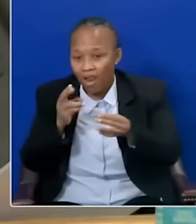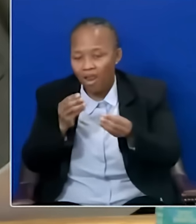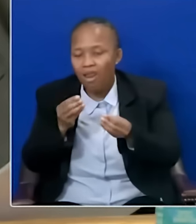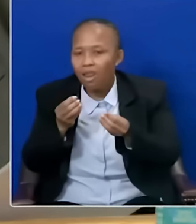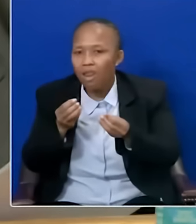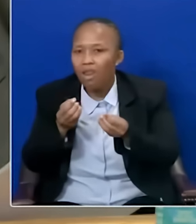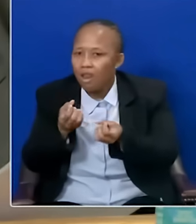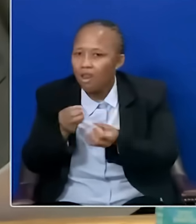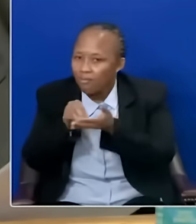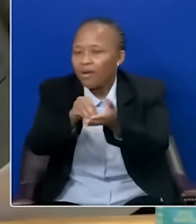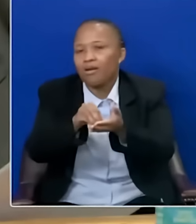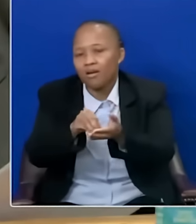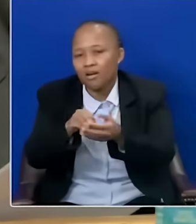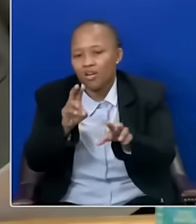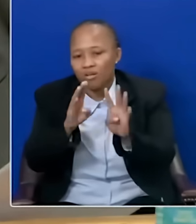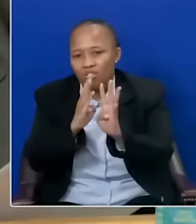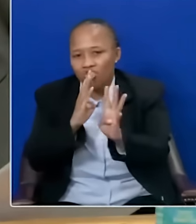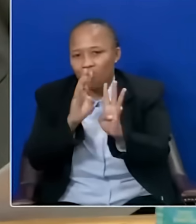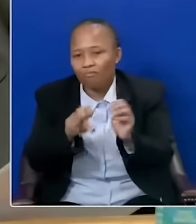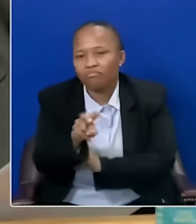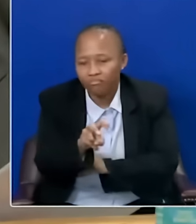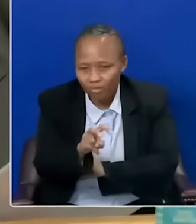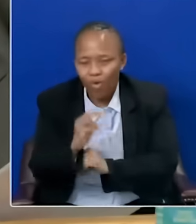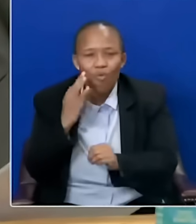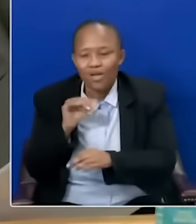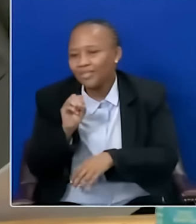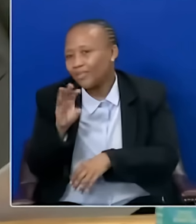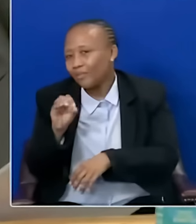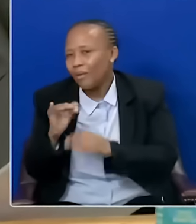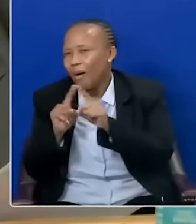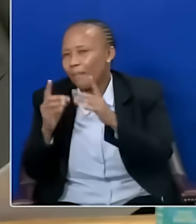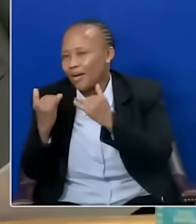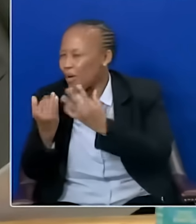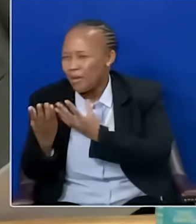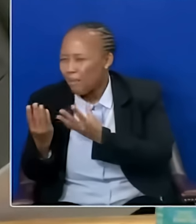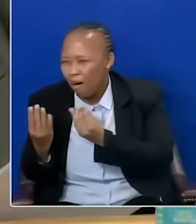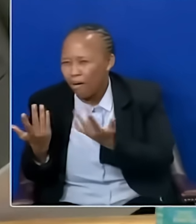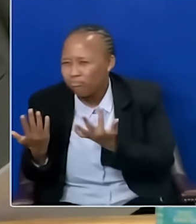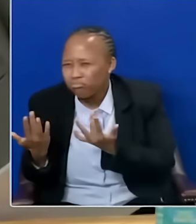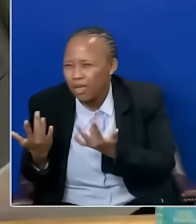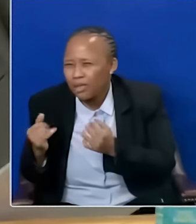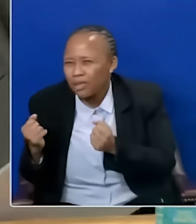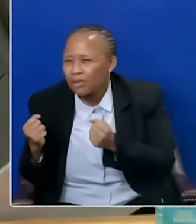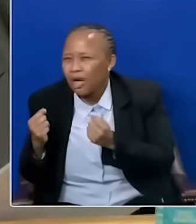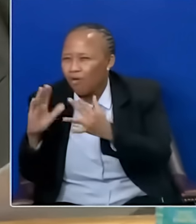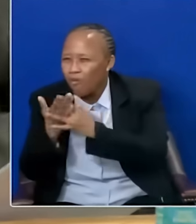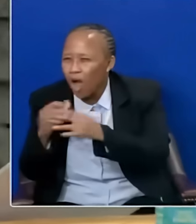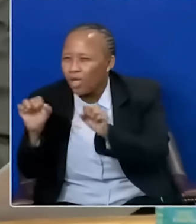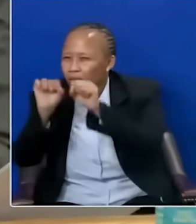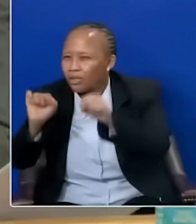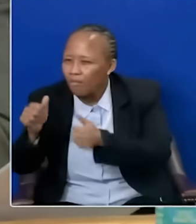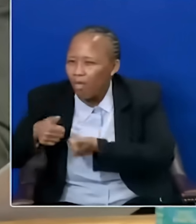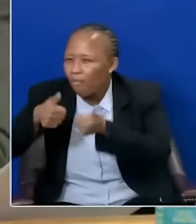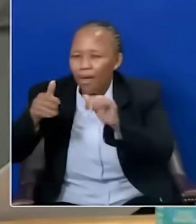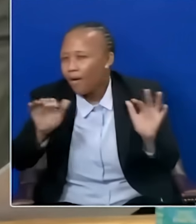an ABIS lab number then get, how would the file go back into the system so it gets an ABIS number? What physically